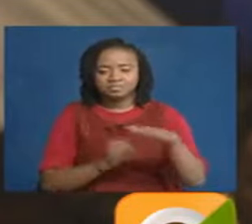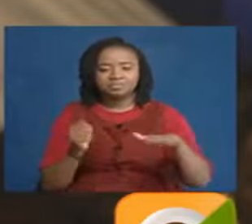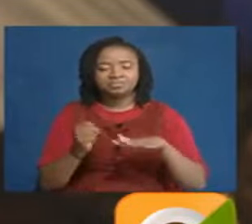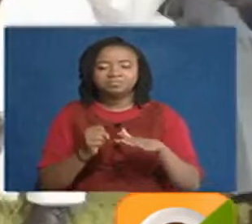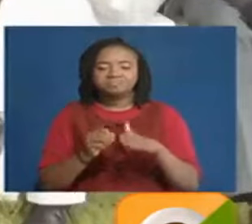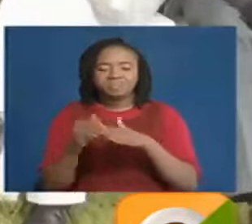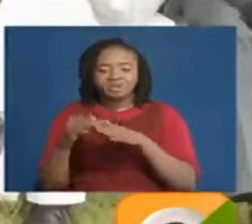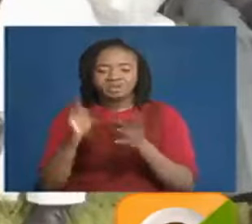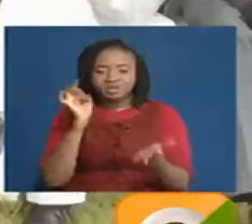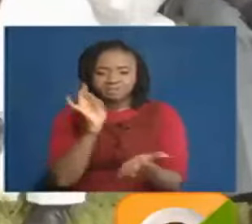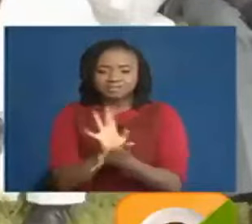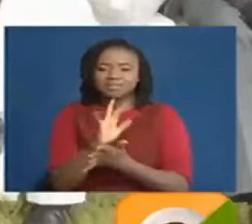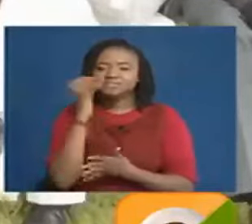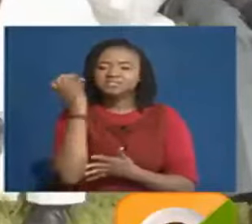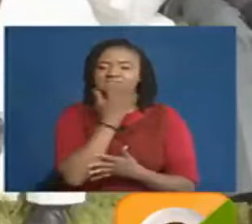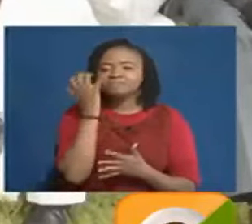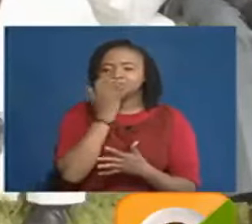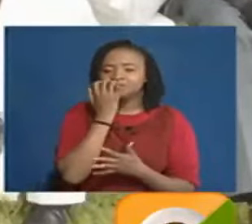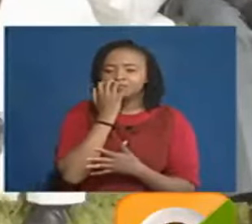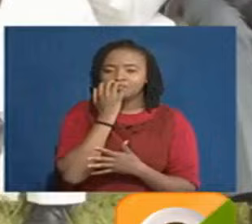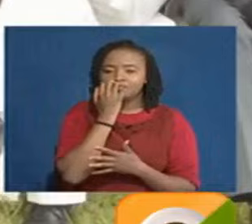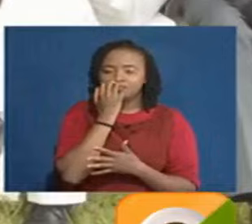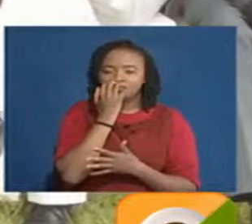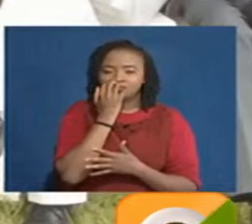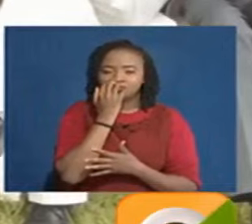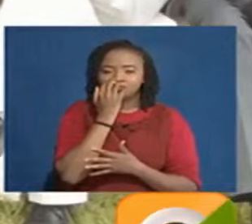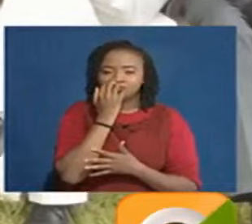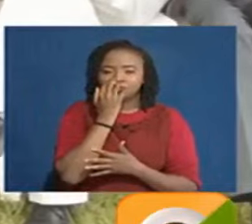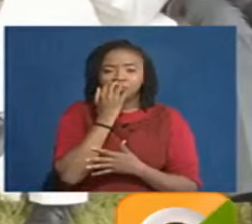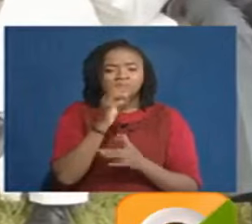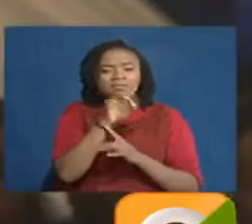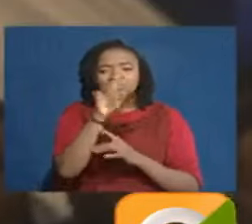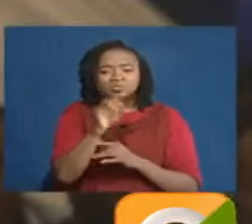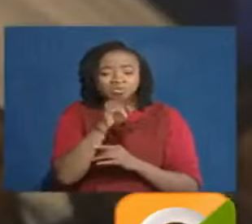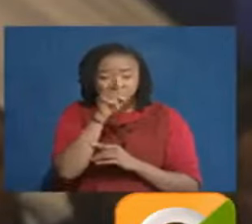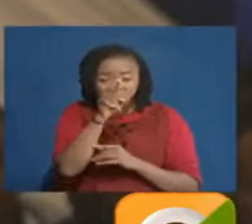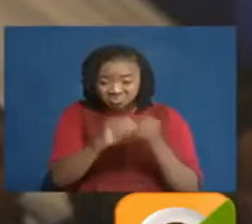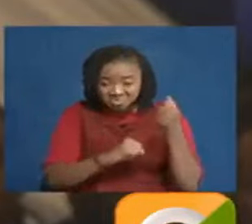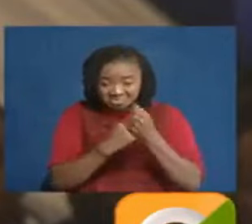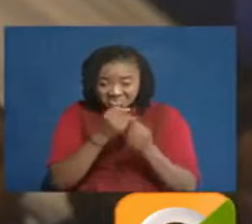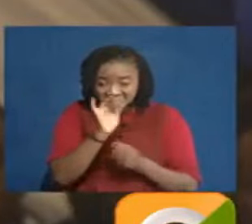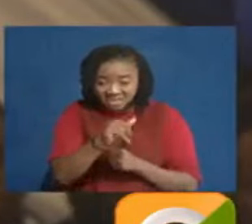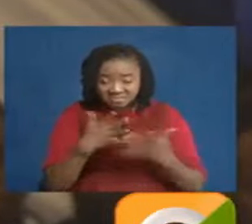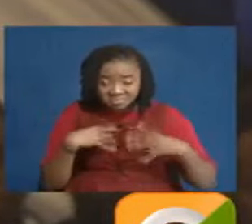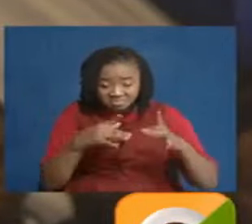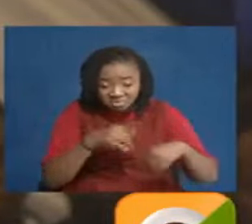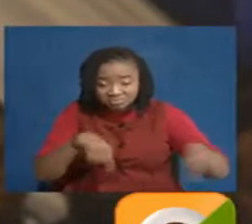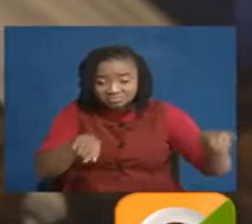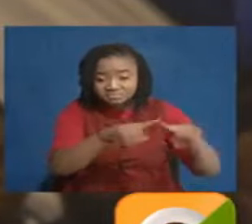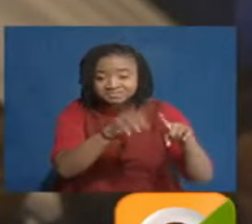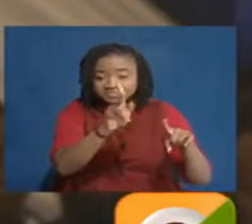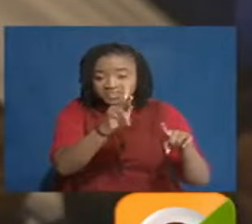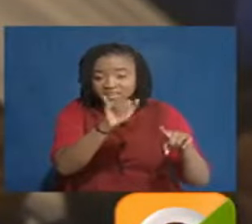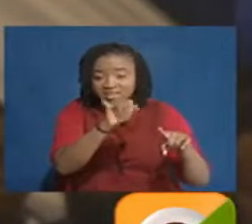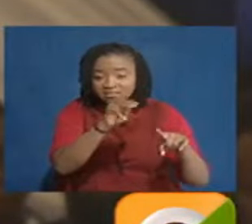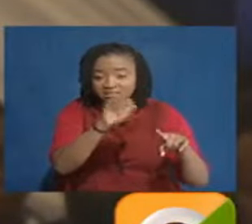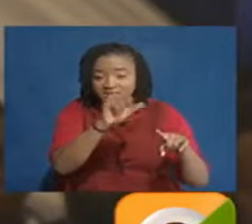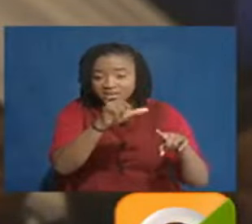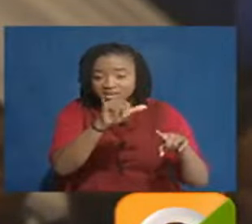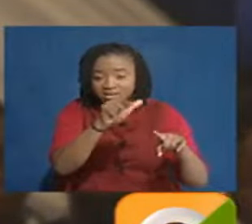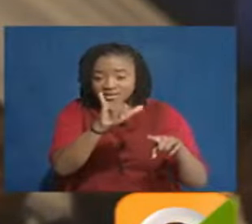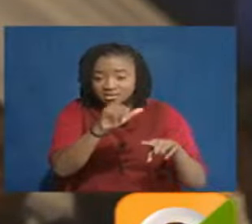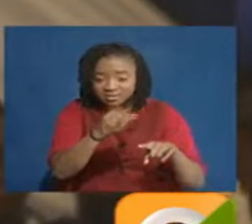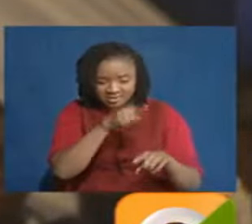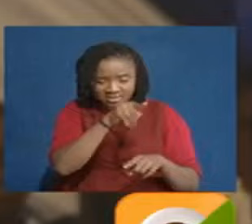Nataka niulize watu wa Kimilili, hayo ndio mambo tumetuma mbunge wetu kufanya? That is not what we send Didmus kama mbunge wetu wa